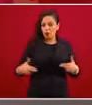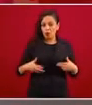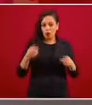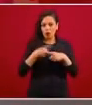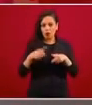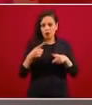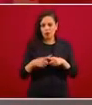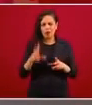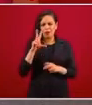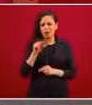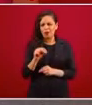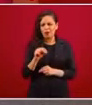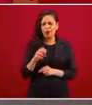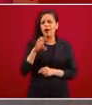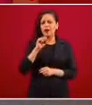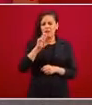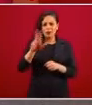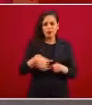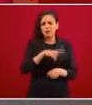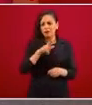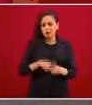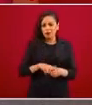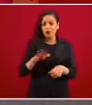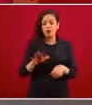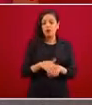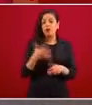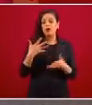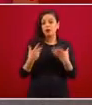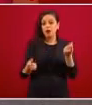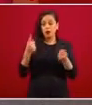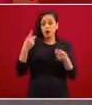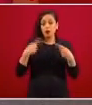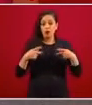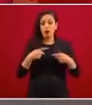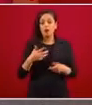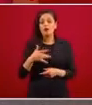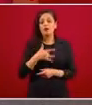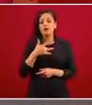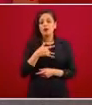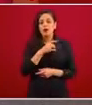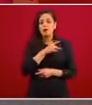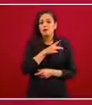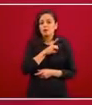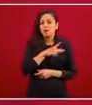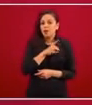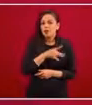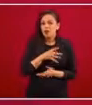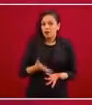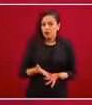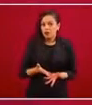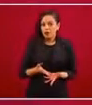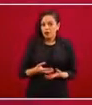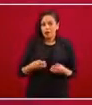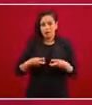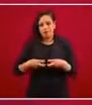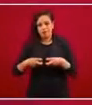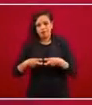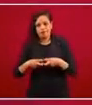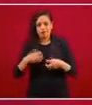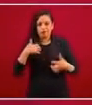emotions are running high. It is a perfectly human response to